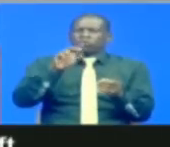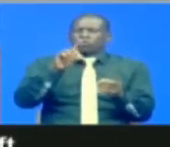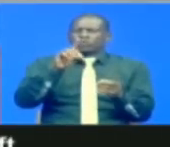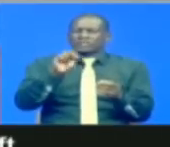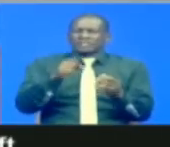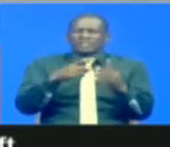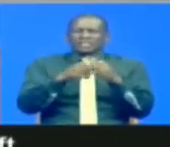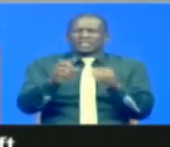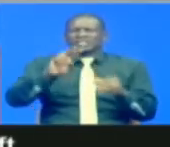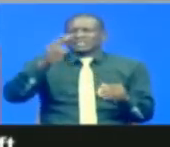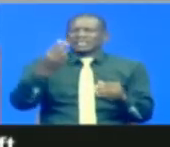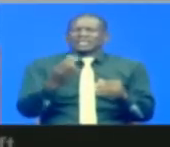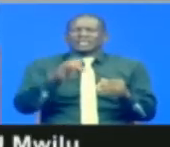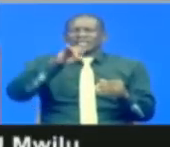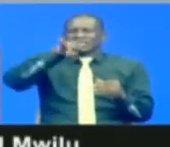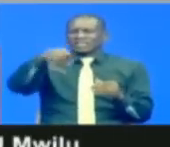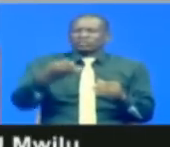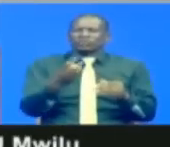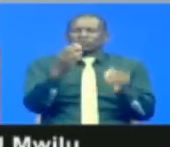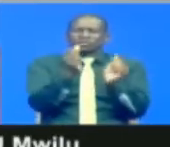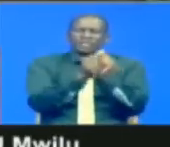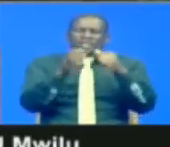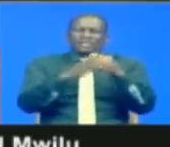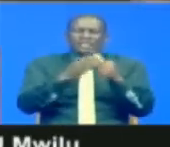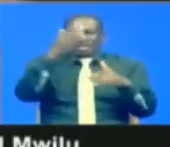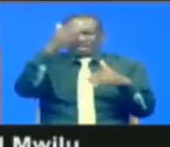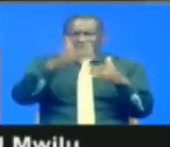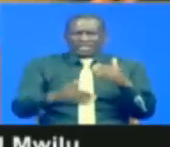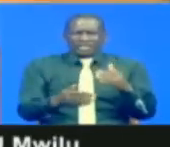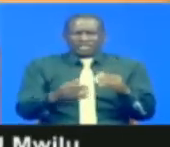January 2019 and closed on the 22nd.